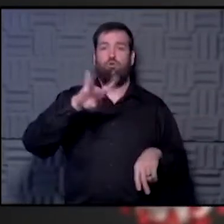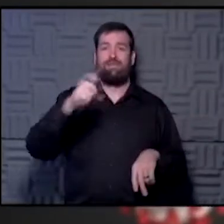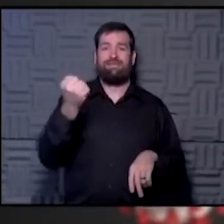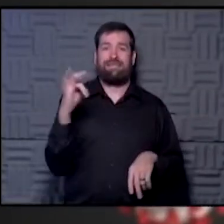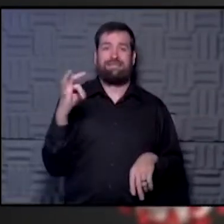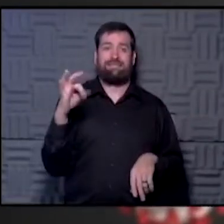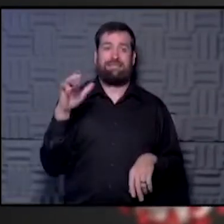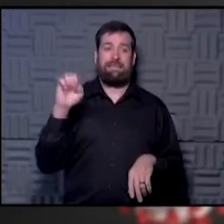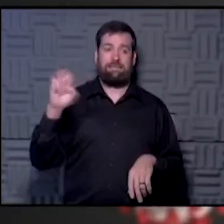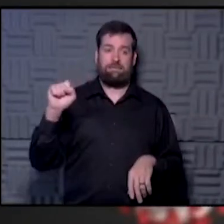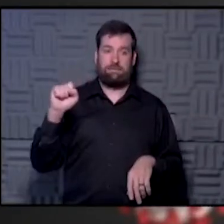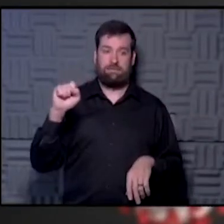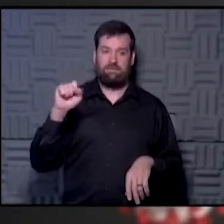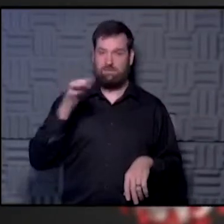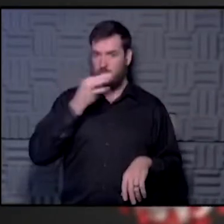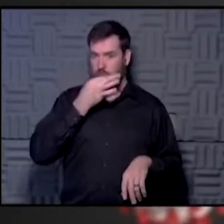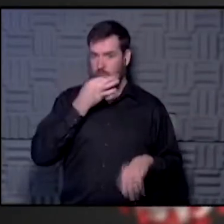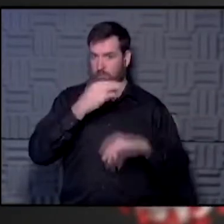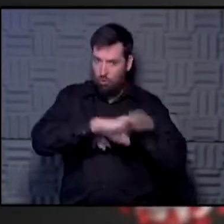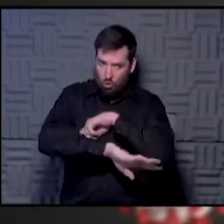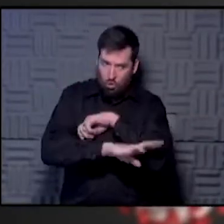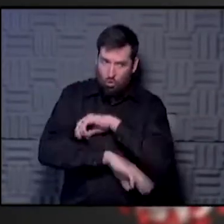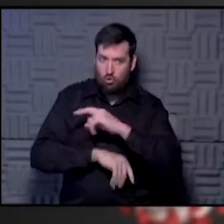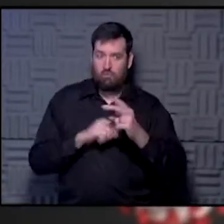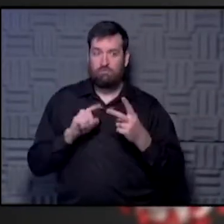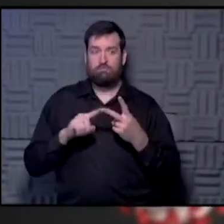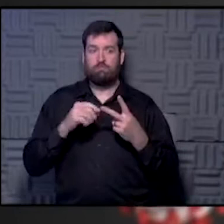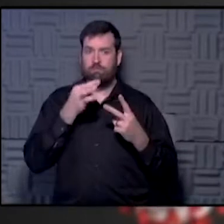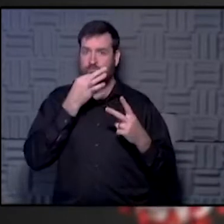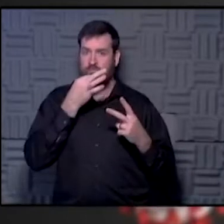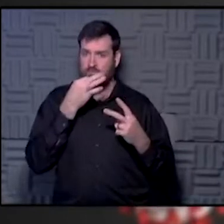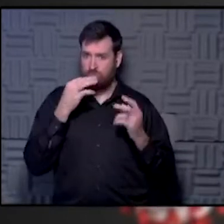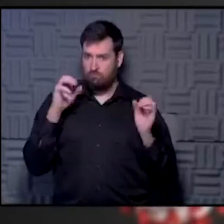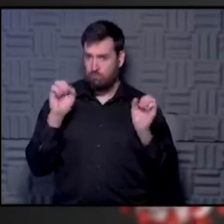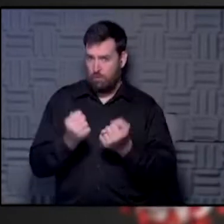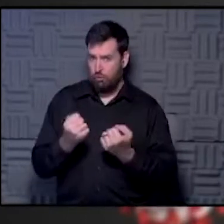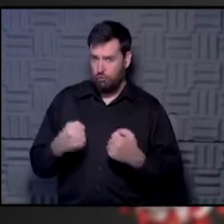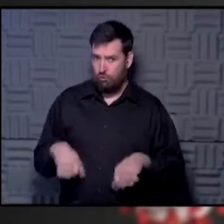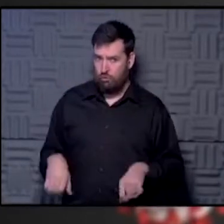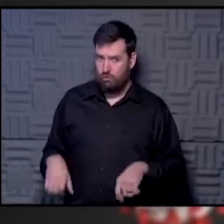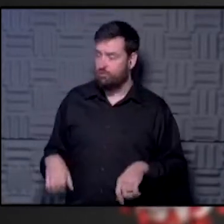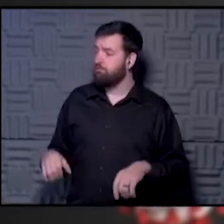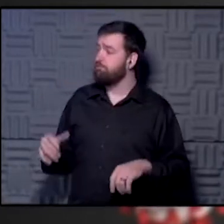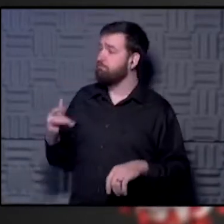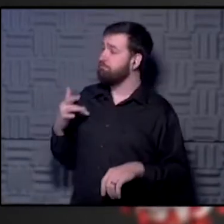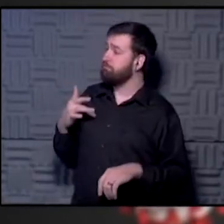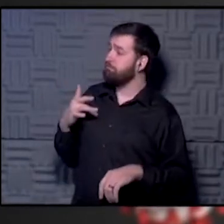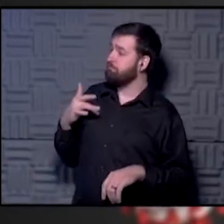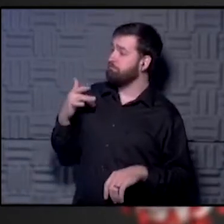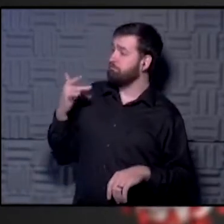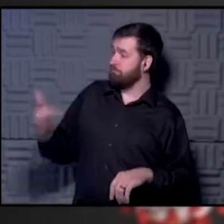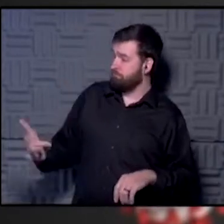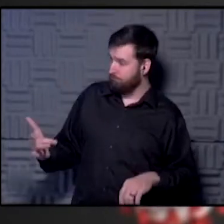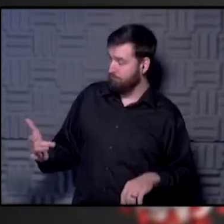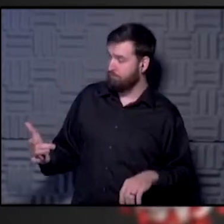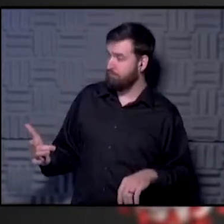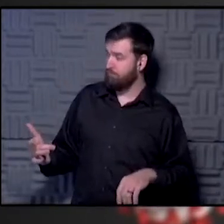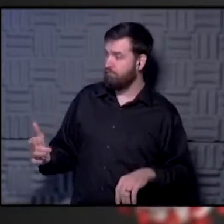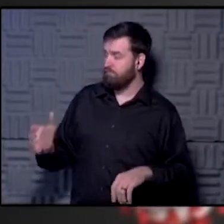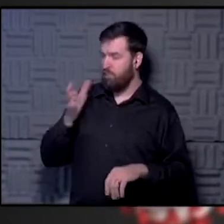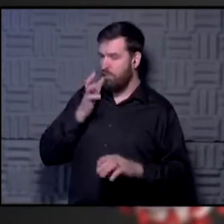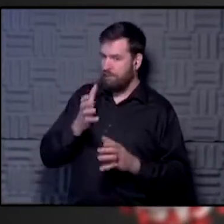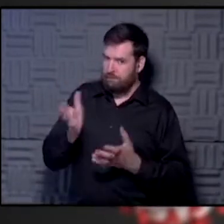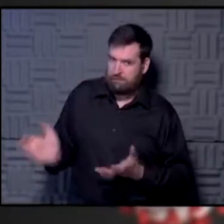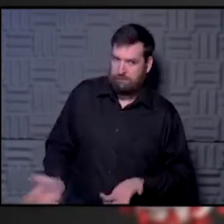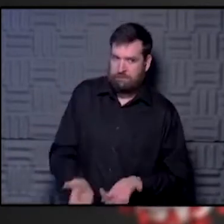cases this fall and winter? So I think the tendency is that we're going to be pushing folks